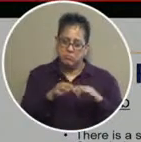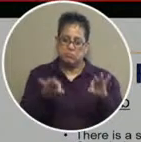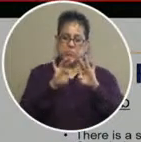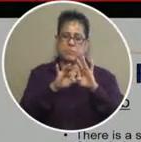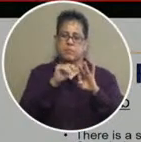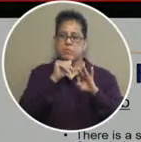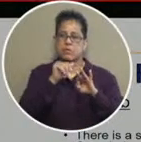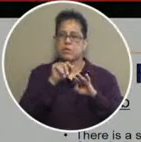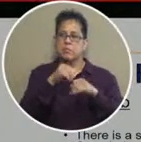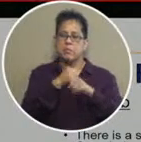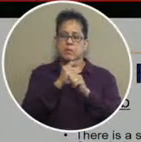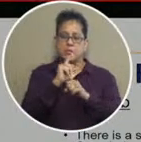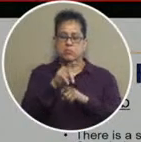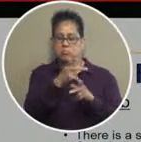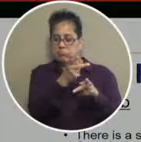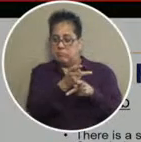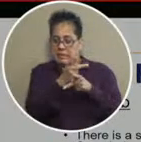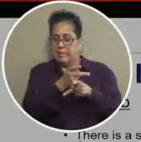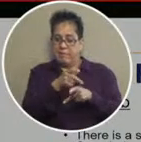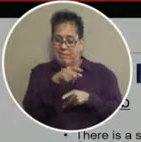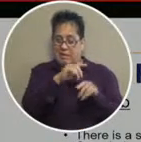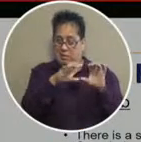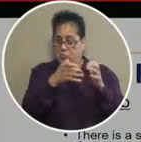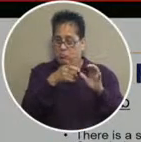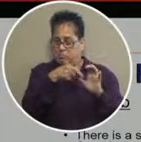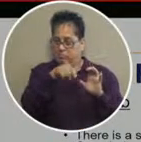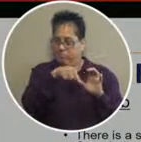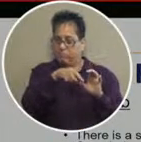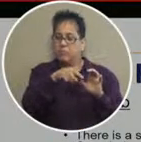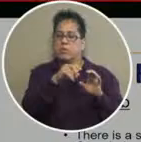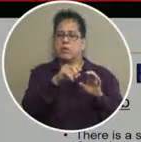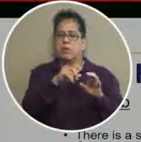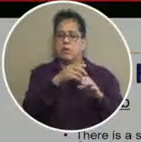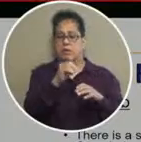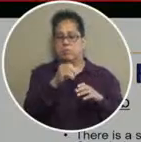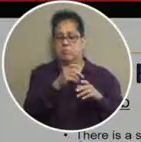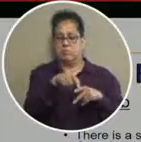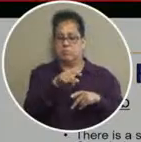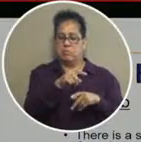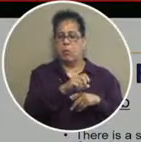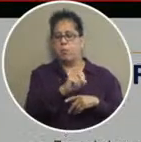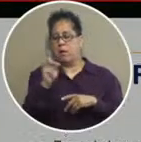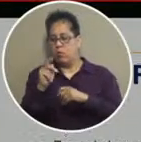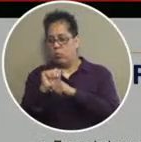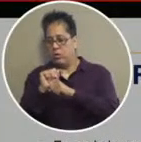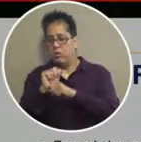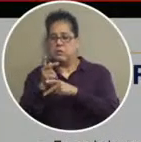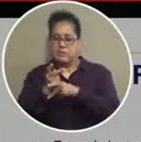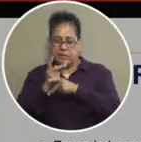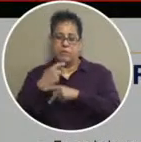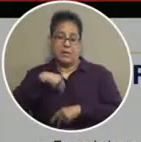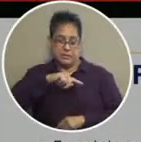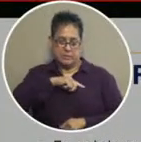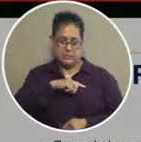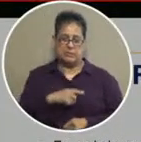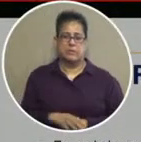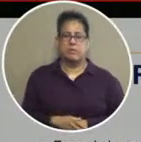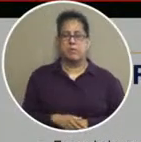not only make sure that they're cared for, but to make sure that they're able to continue to care for us. Next slide.